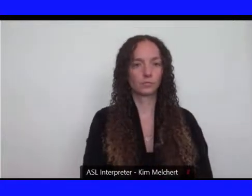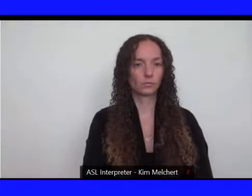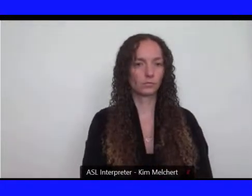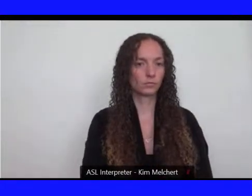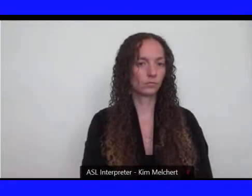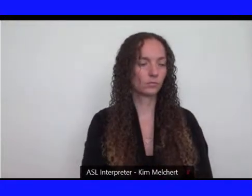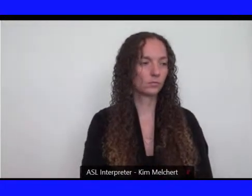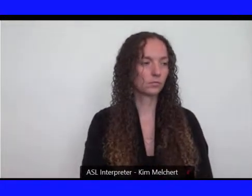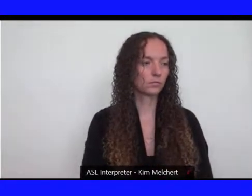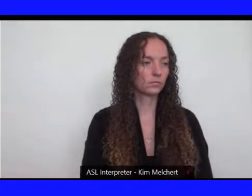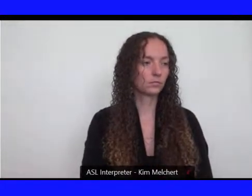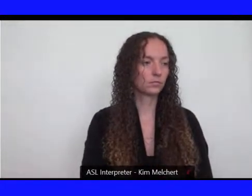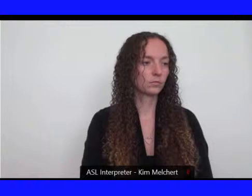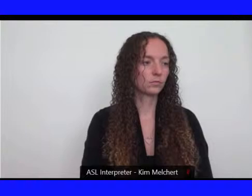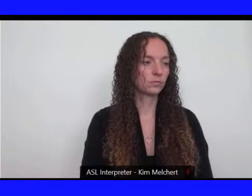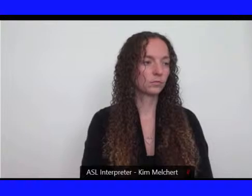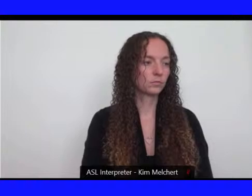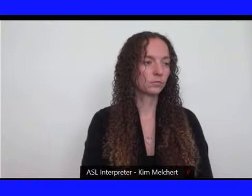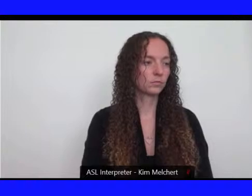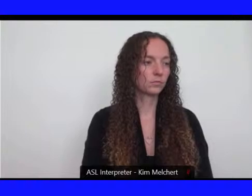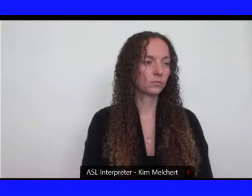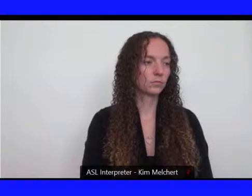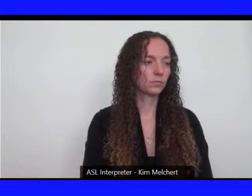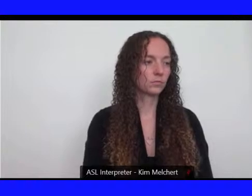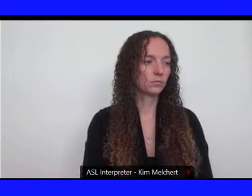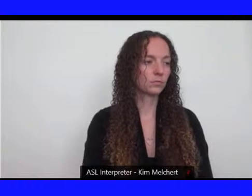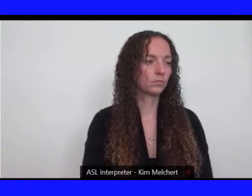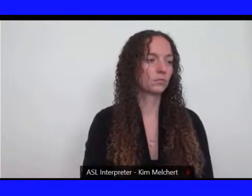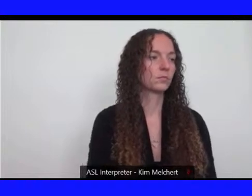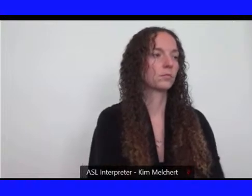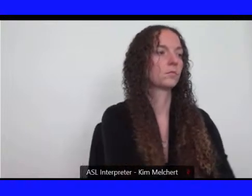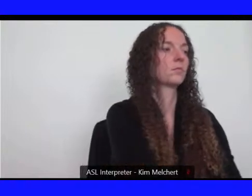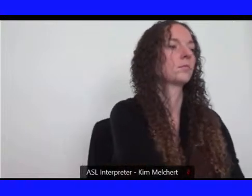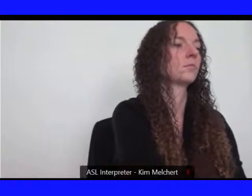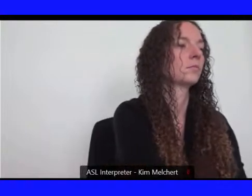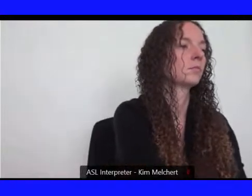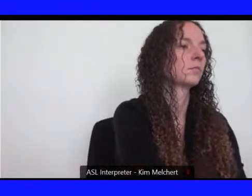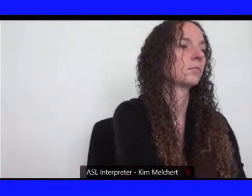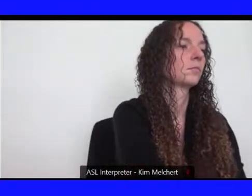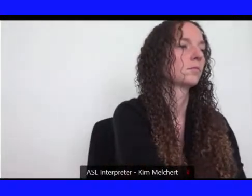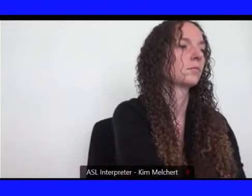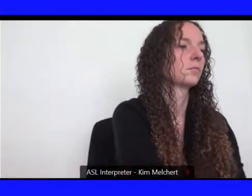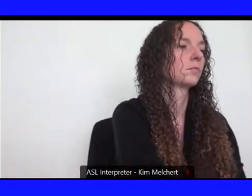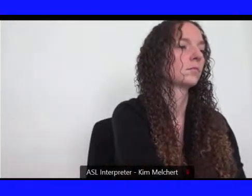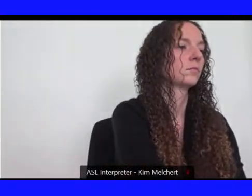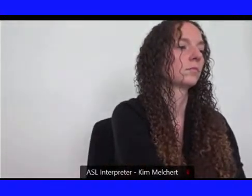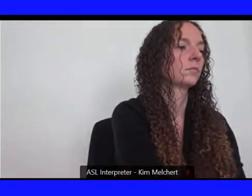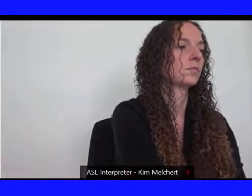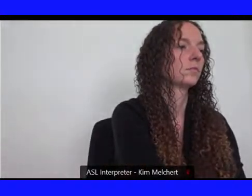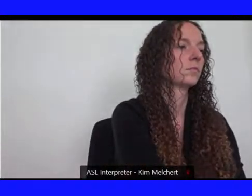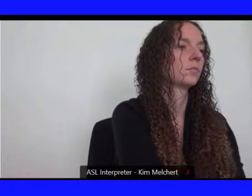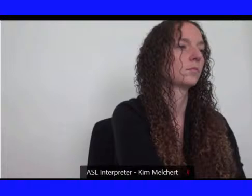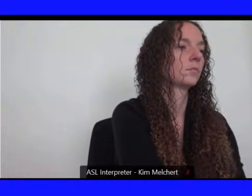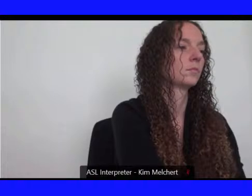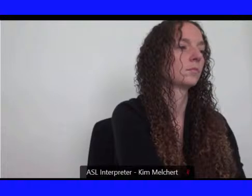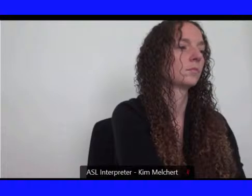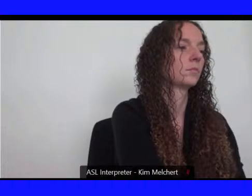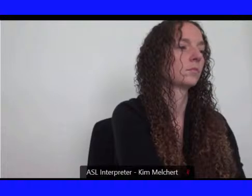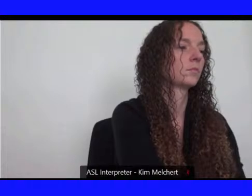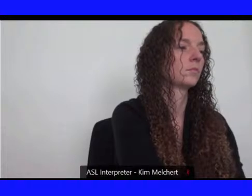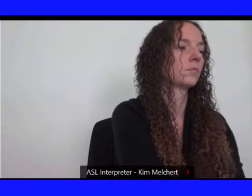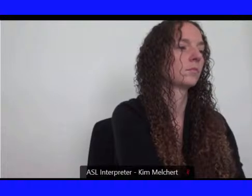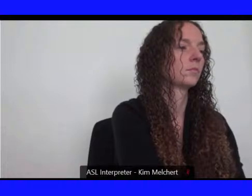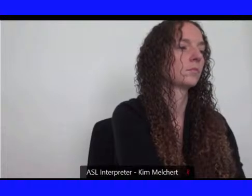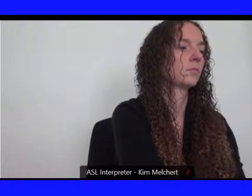is officially called to order. Quorum has been established. I would like to call a motion to adopt